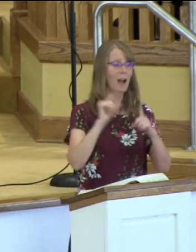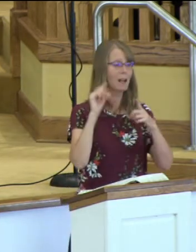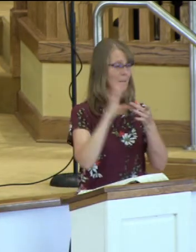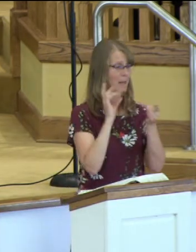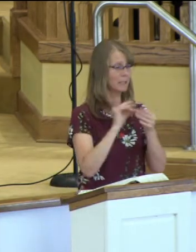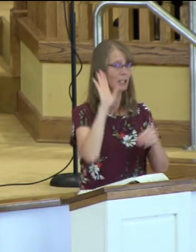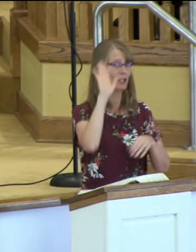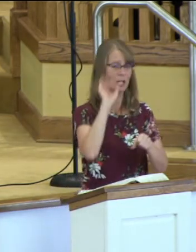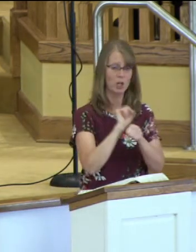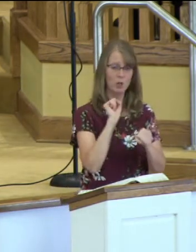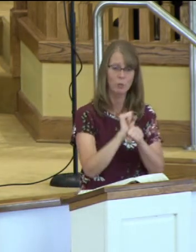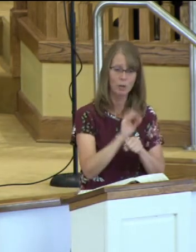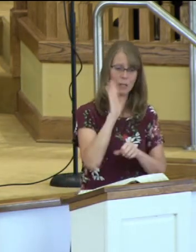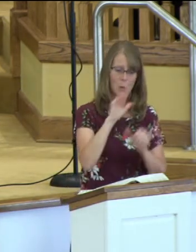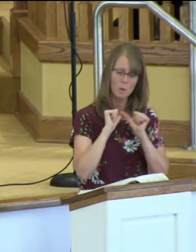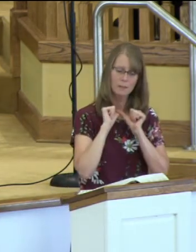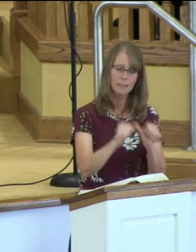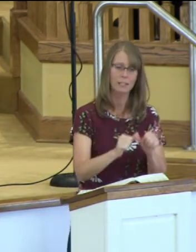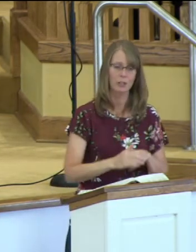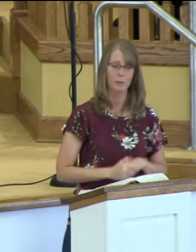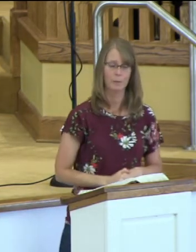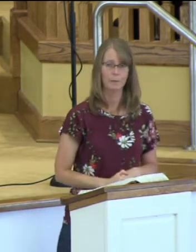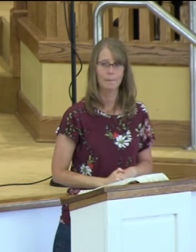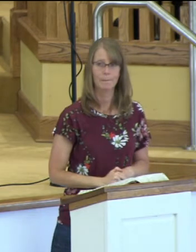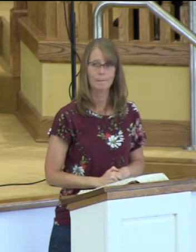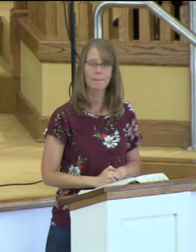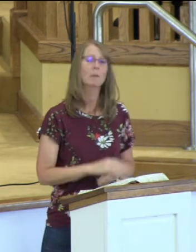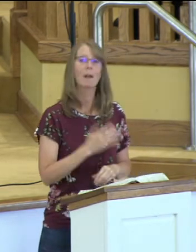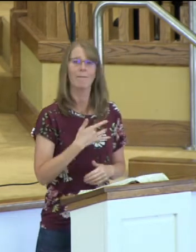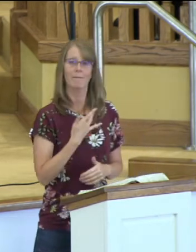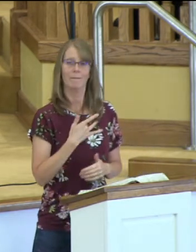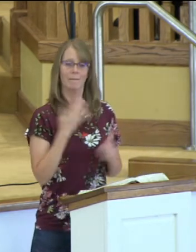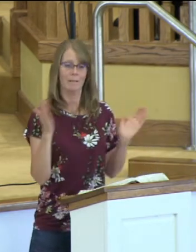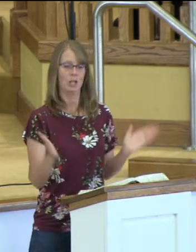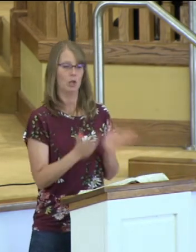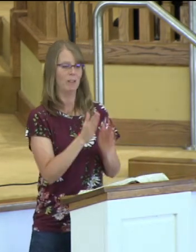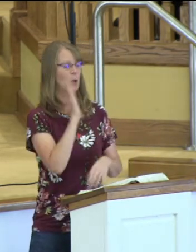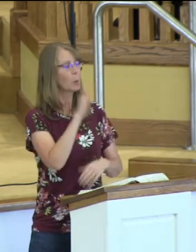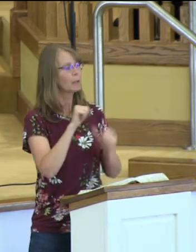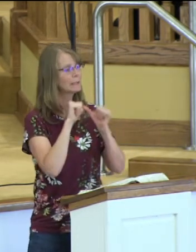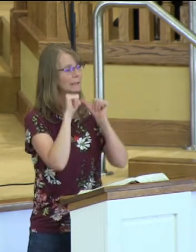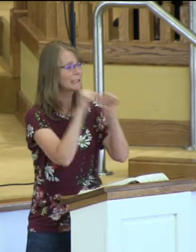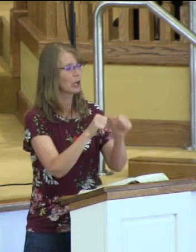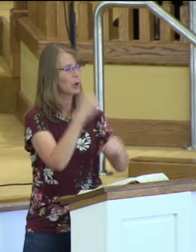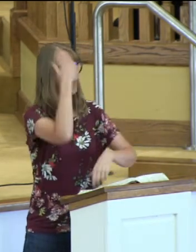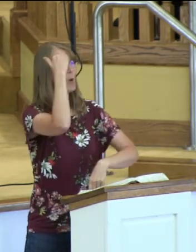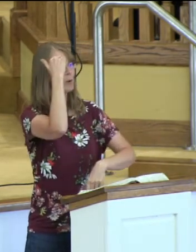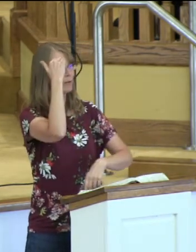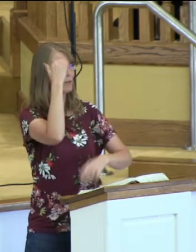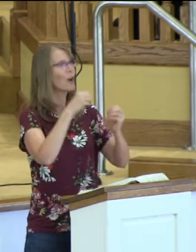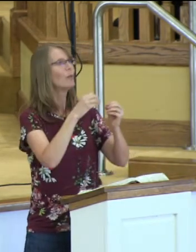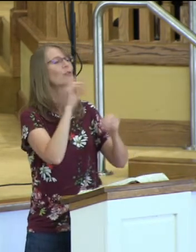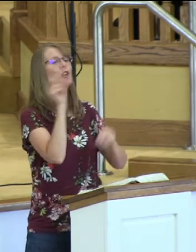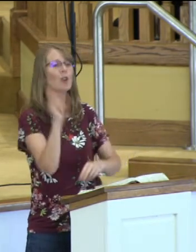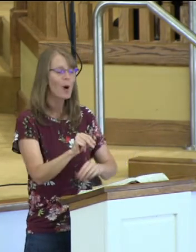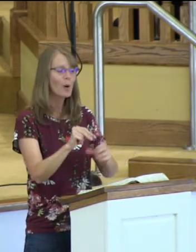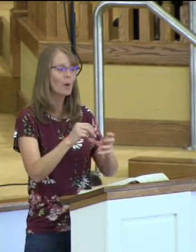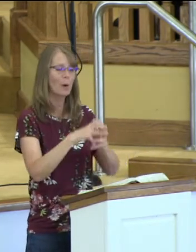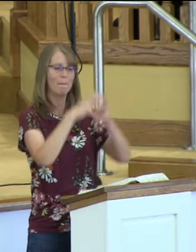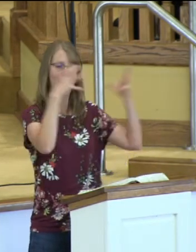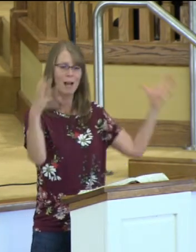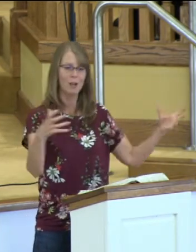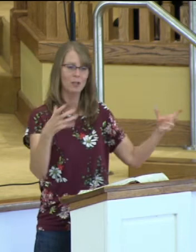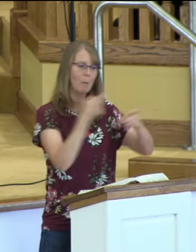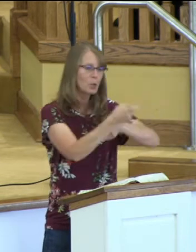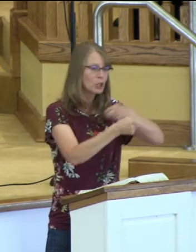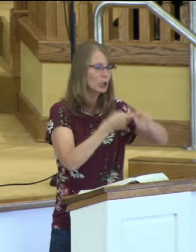God's work, and he will continue it. Be encouraged. It will continue on. No amount of persecution can stop it.